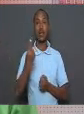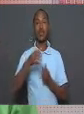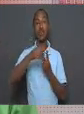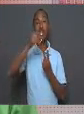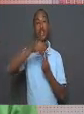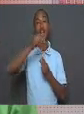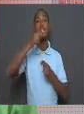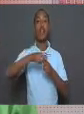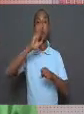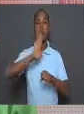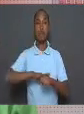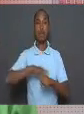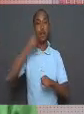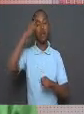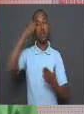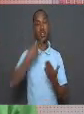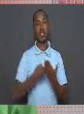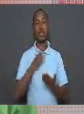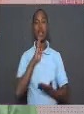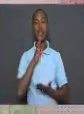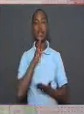alternate names for these bases.